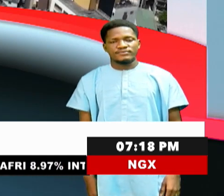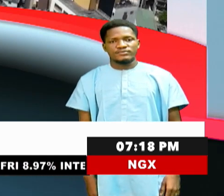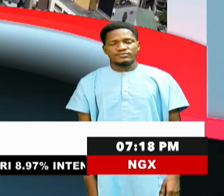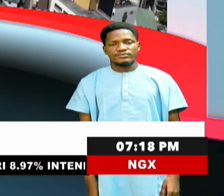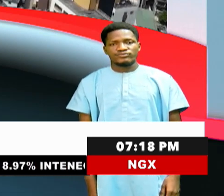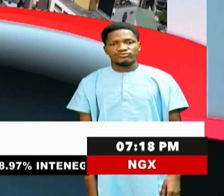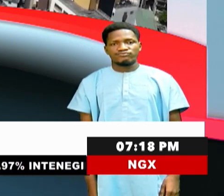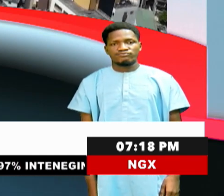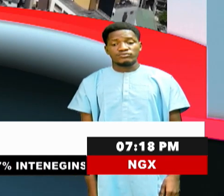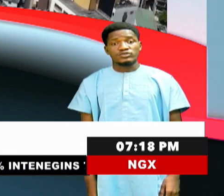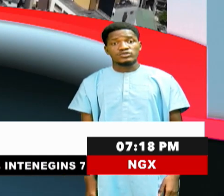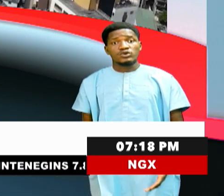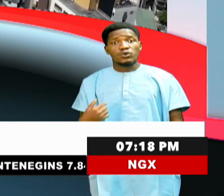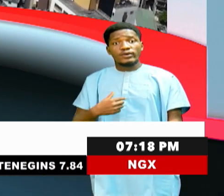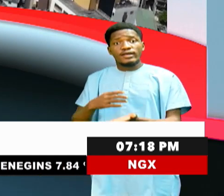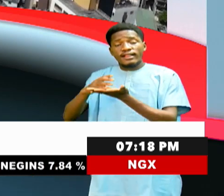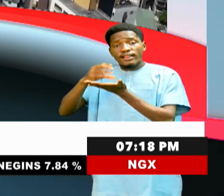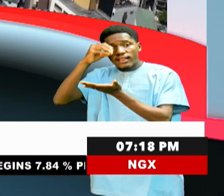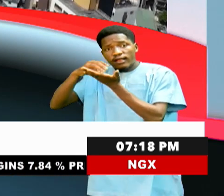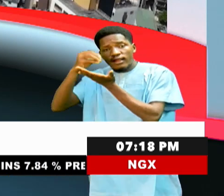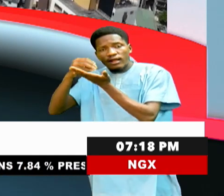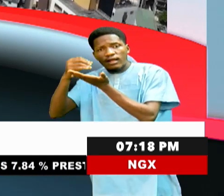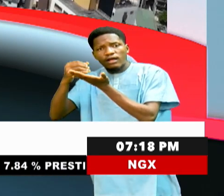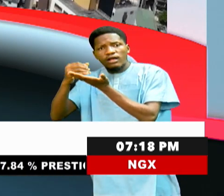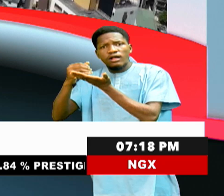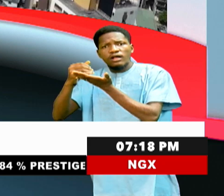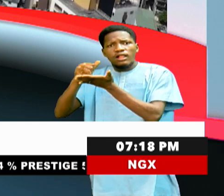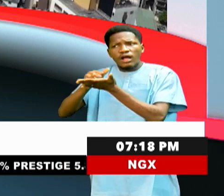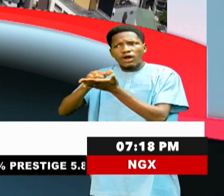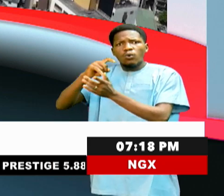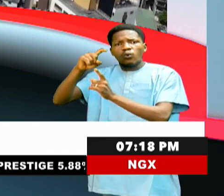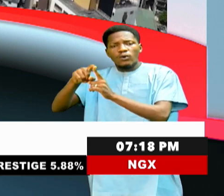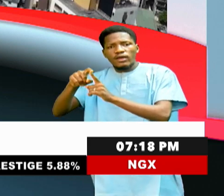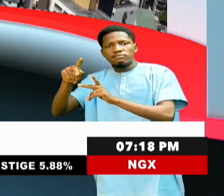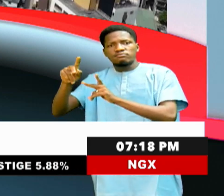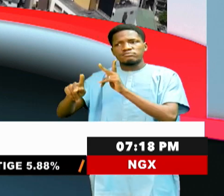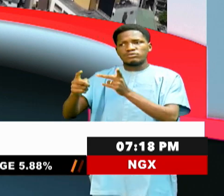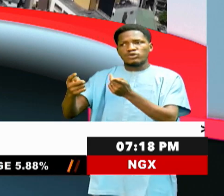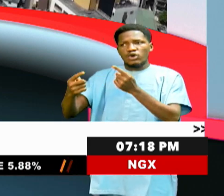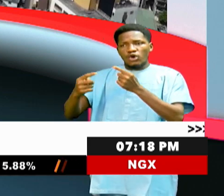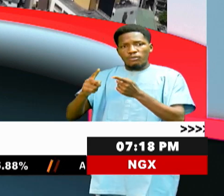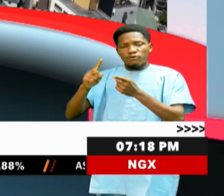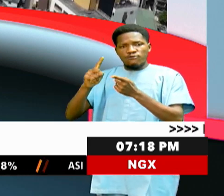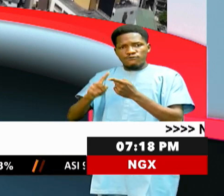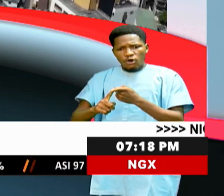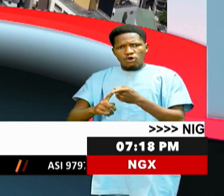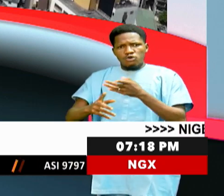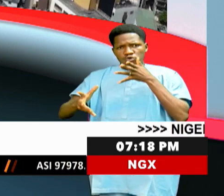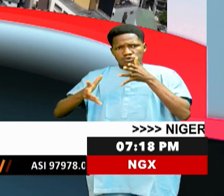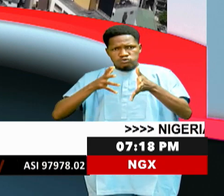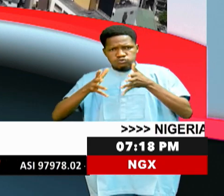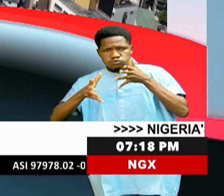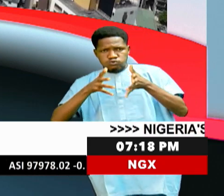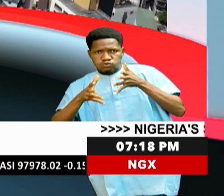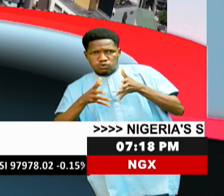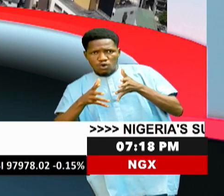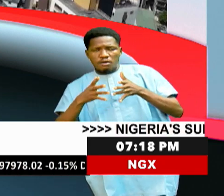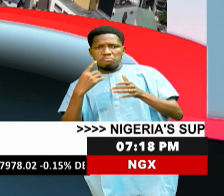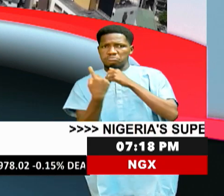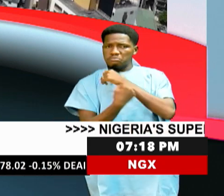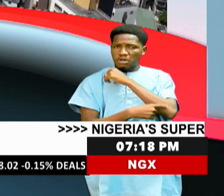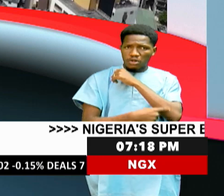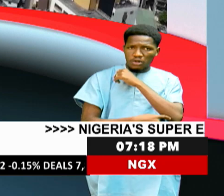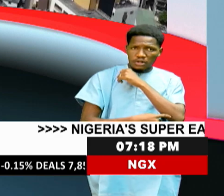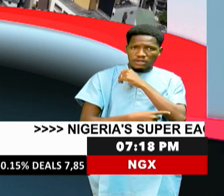Experience has shown that when offenders are brought before the law for interrogation or prosecution, the results of the process usually leaves